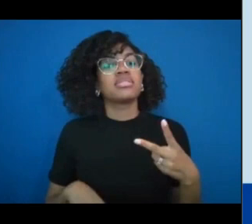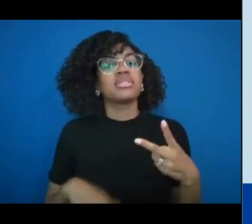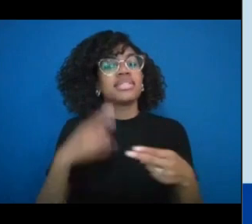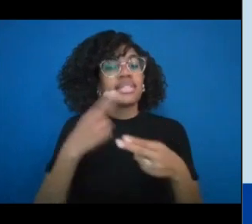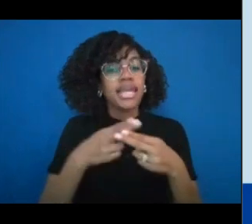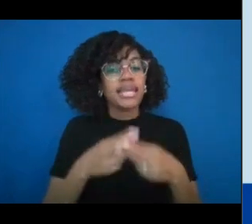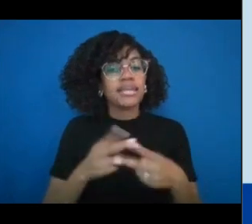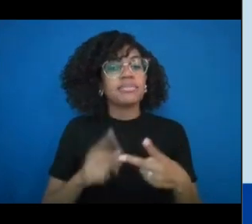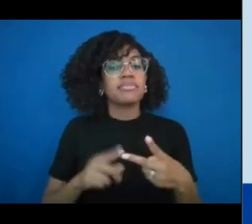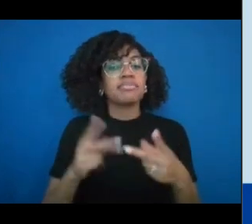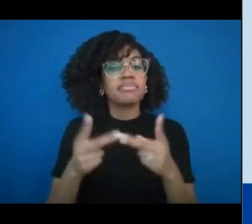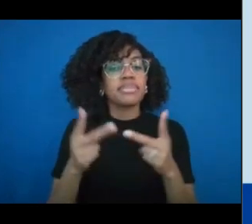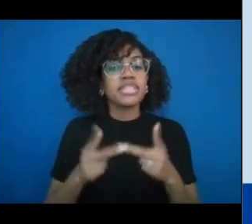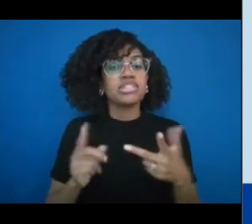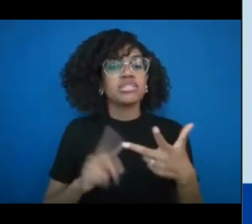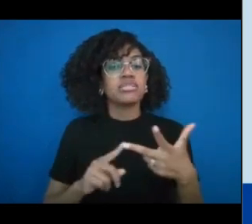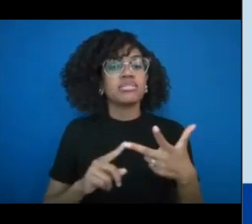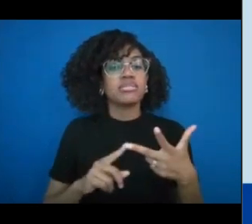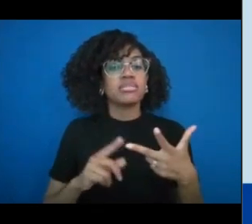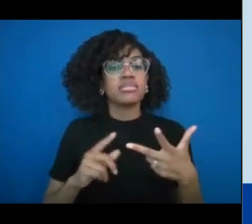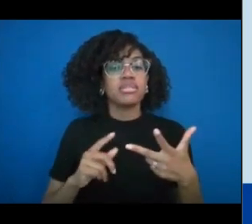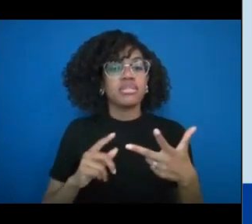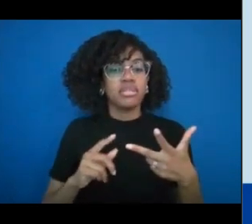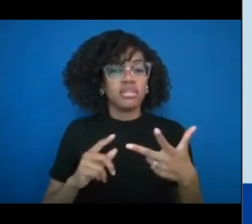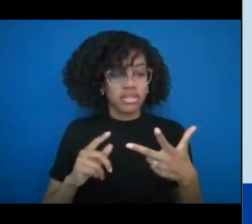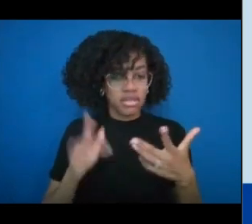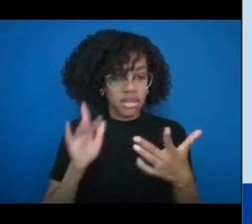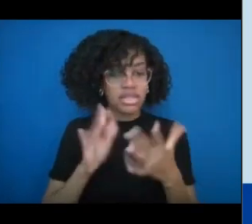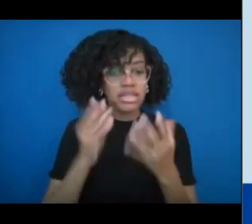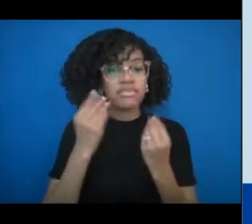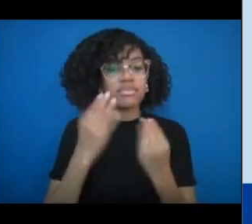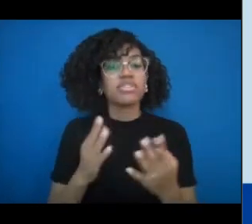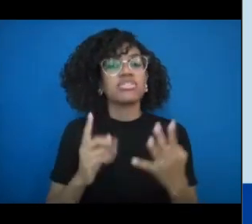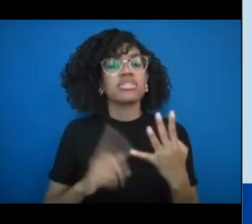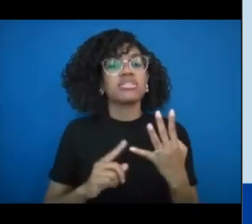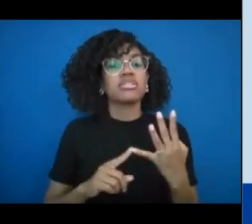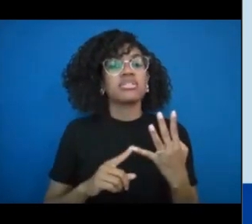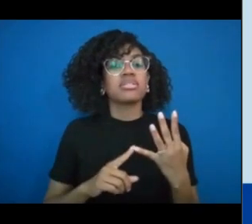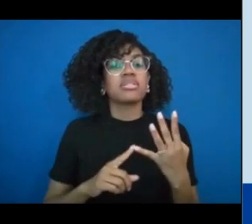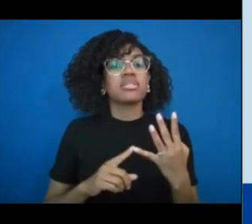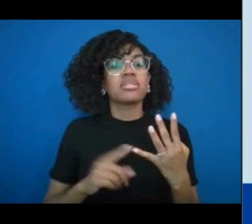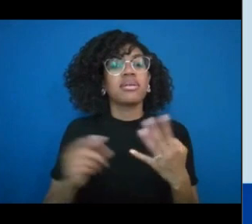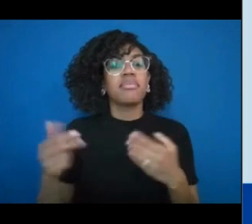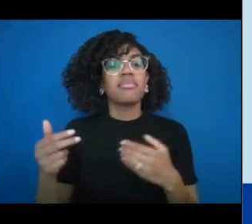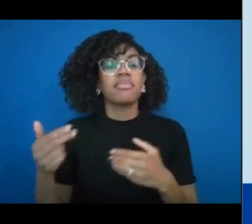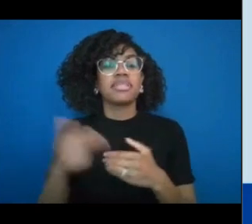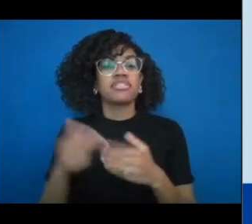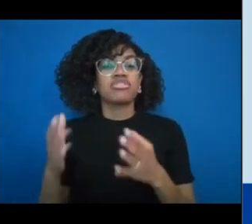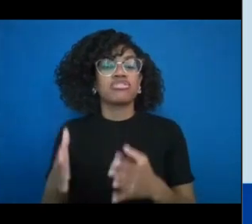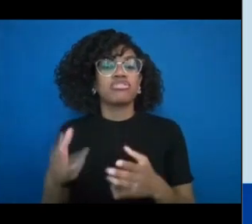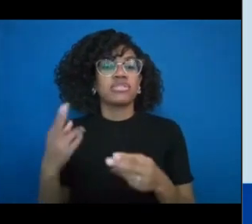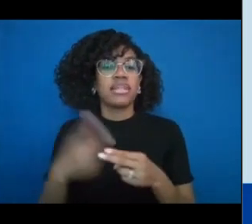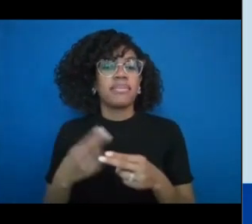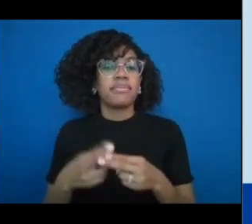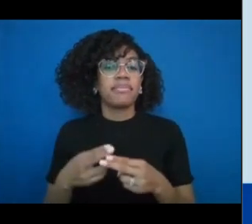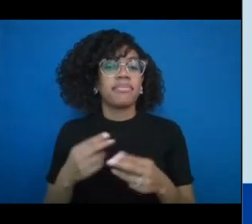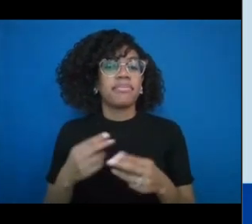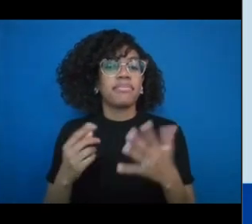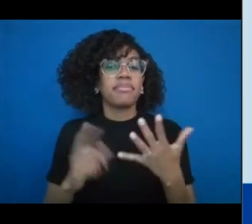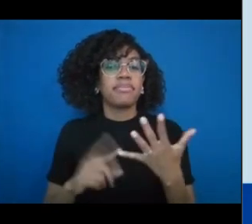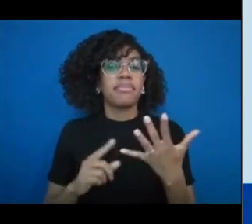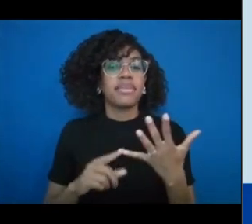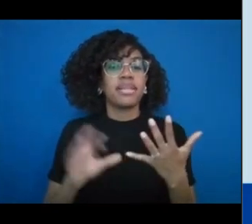contact information of the lead applicant. Name, position, affiliation, and contact information of your climate services